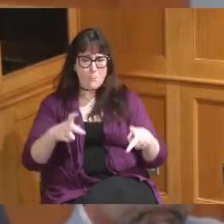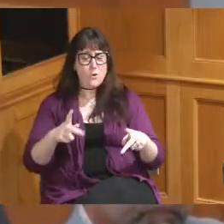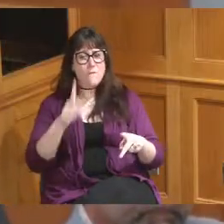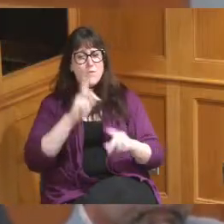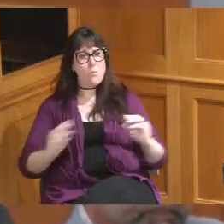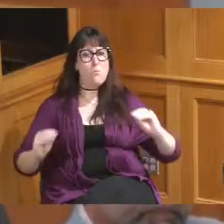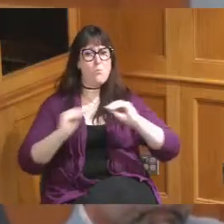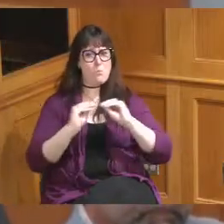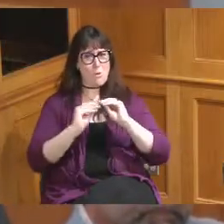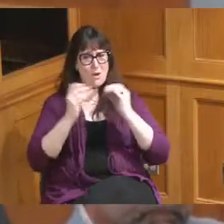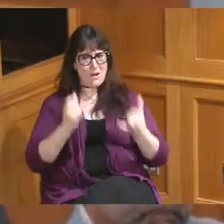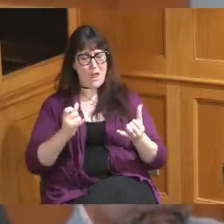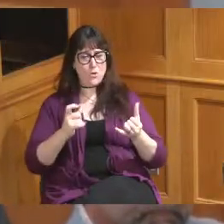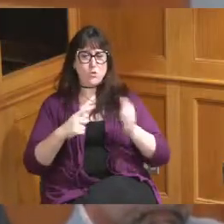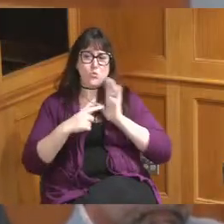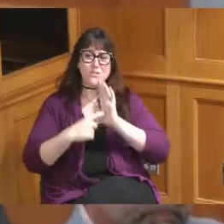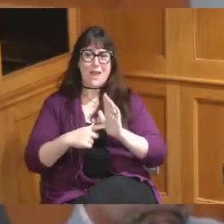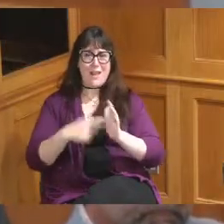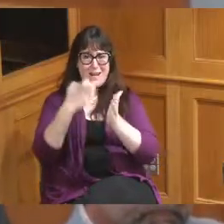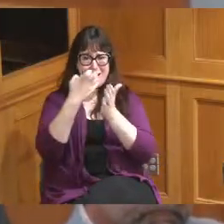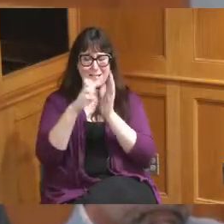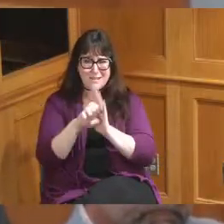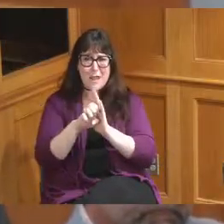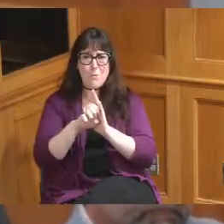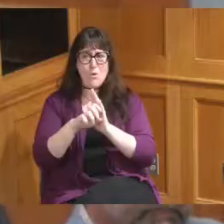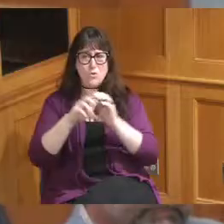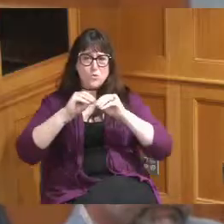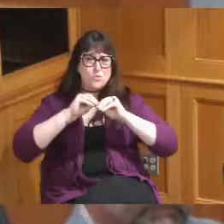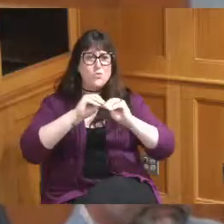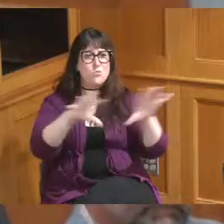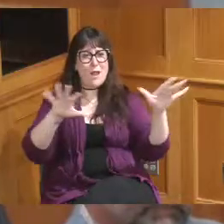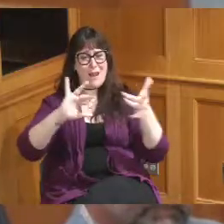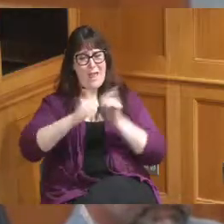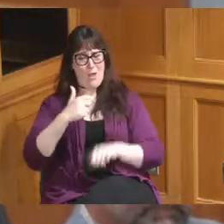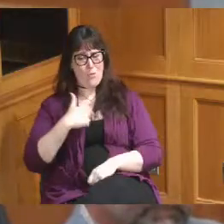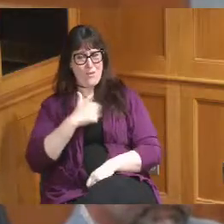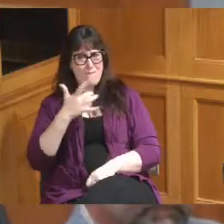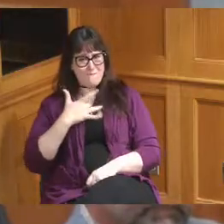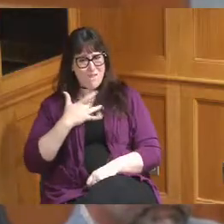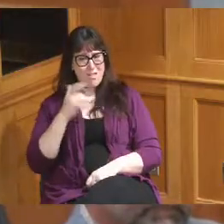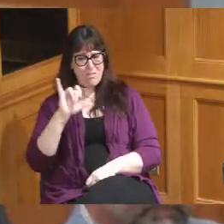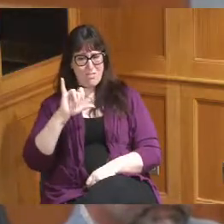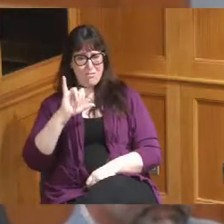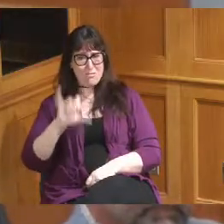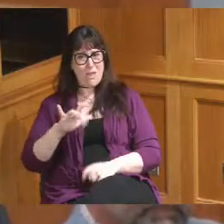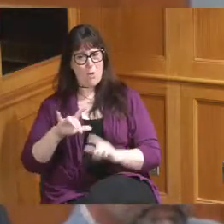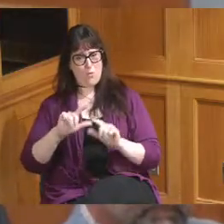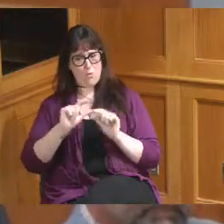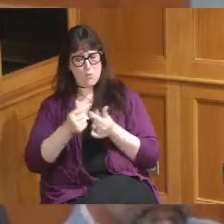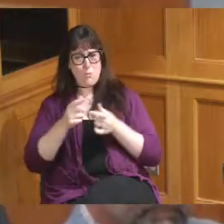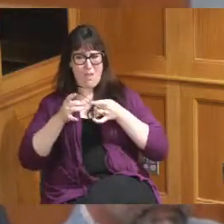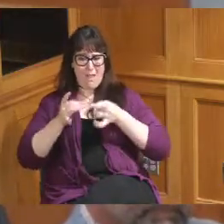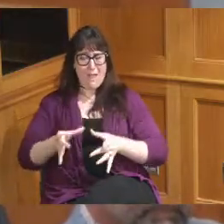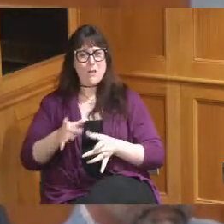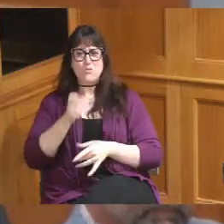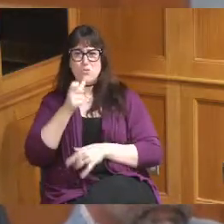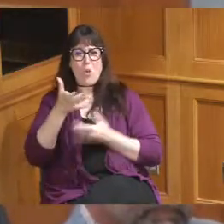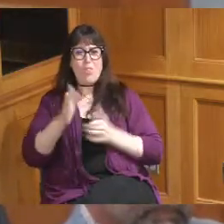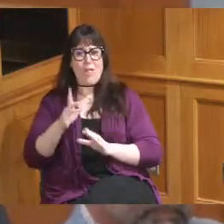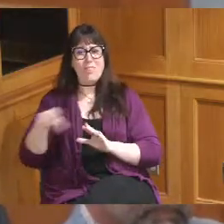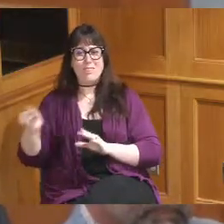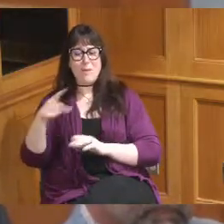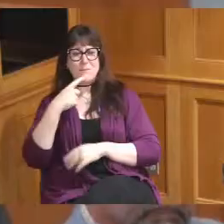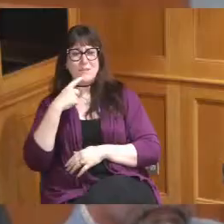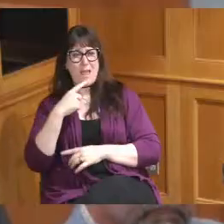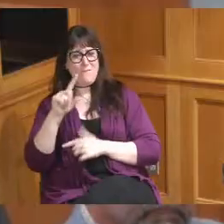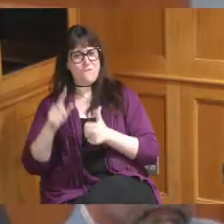something great, to set an example that can go throughout the country of how we deal about hate groups that come into our community. Don't let them stand on the First Amendment. She cannot say